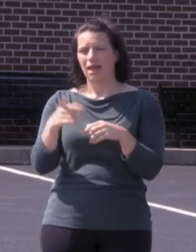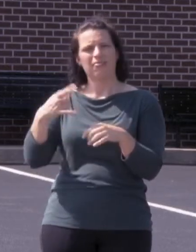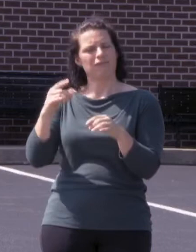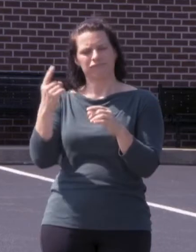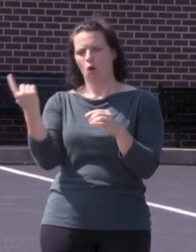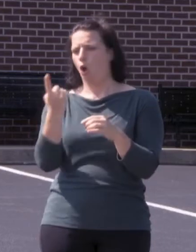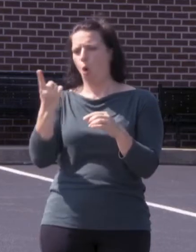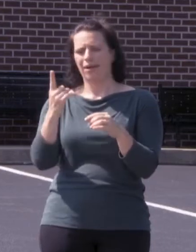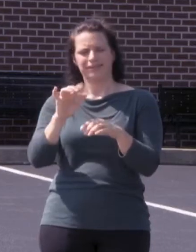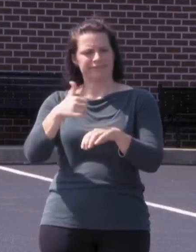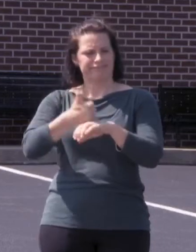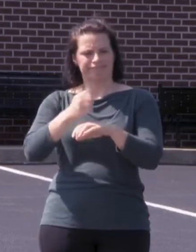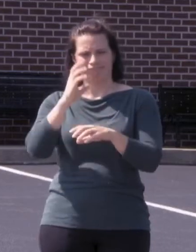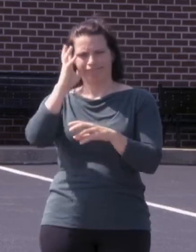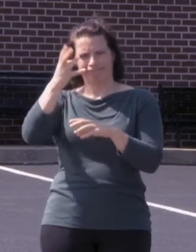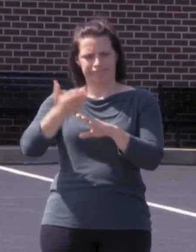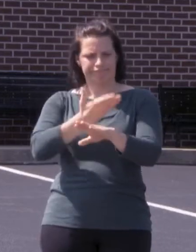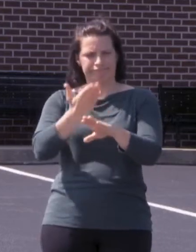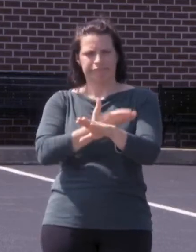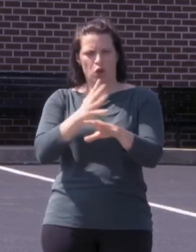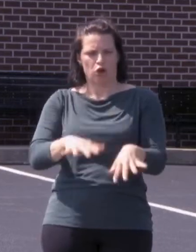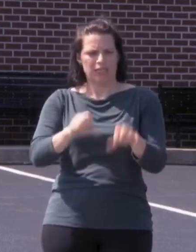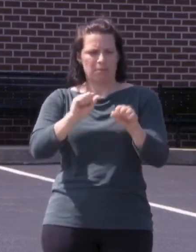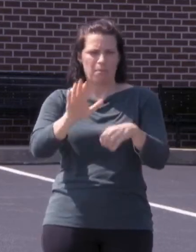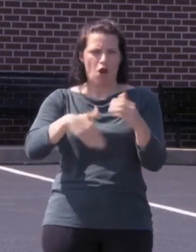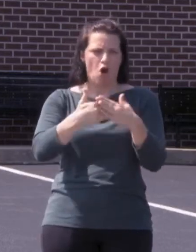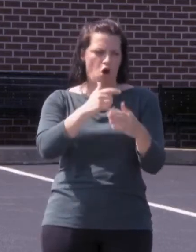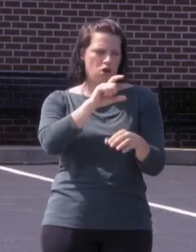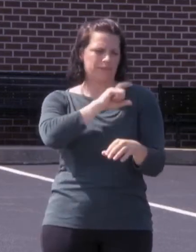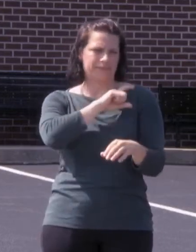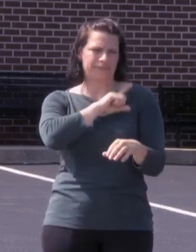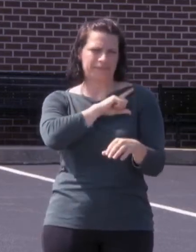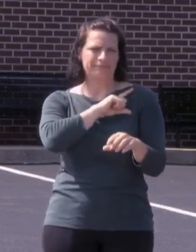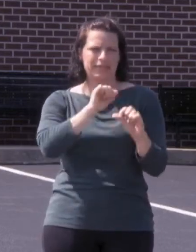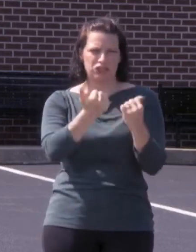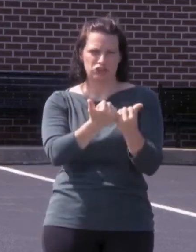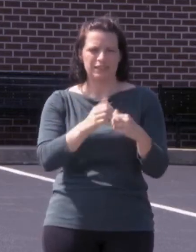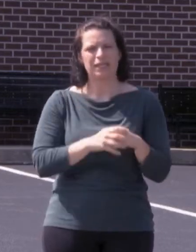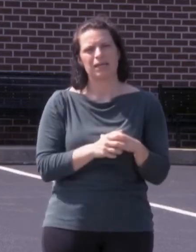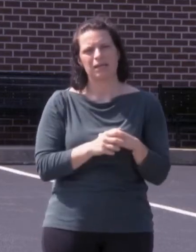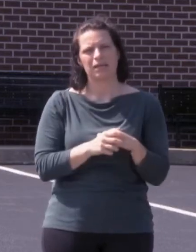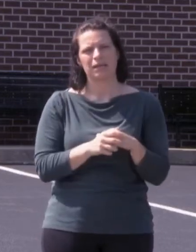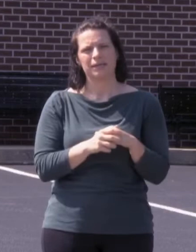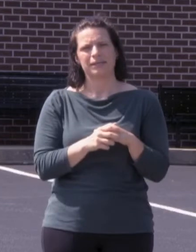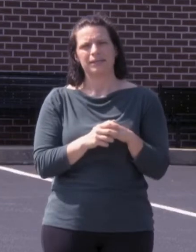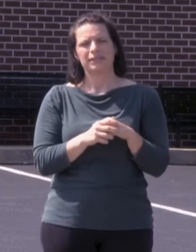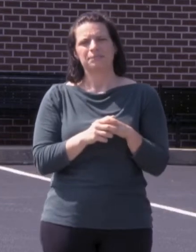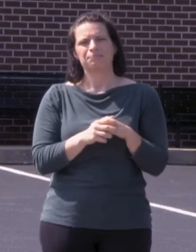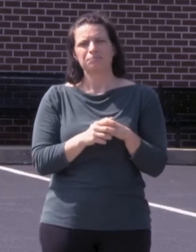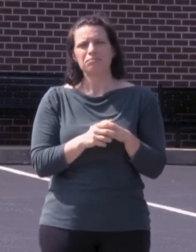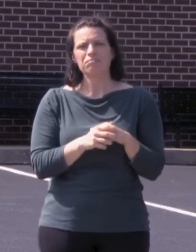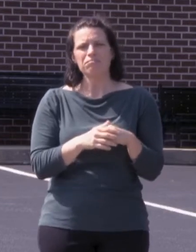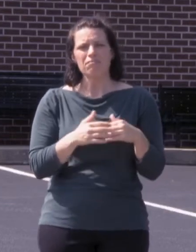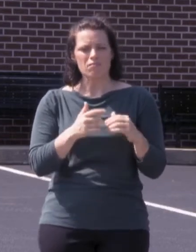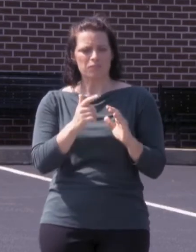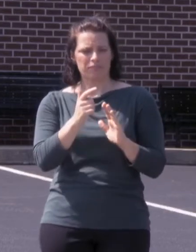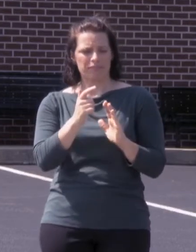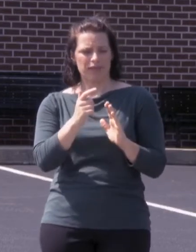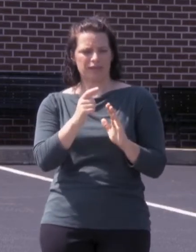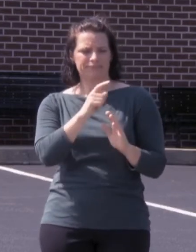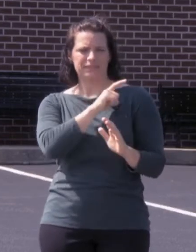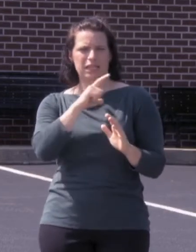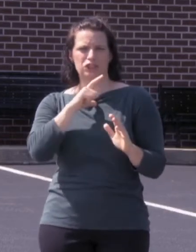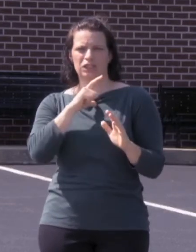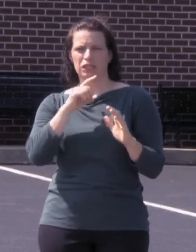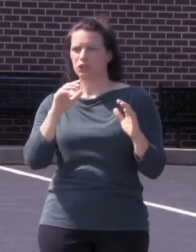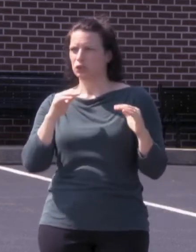routinely create and update, are adopted by every law enforcement agency. I had legislation to move and have